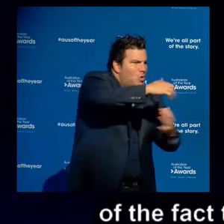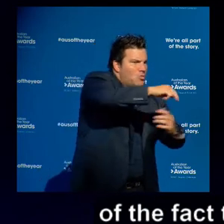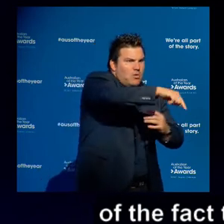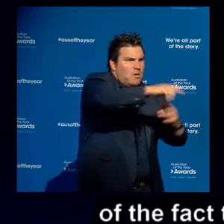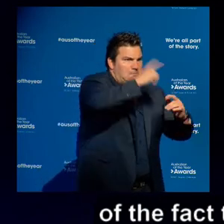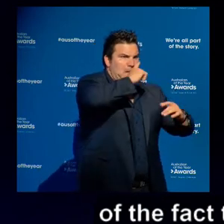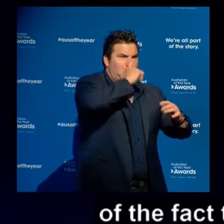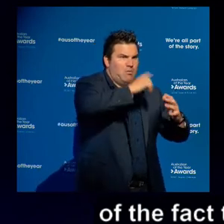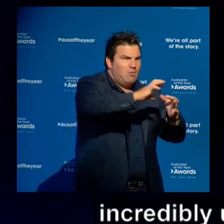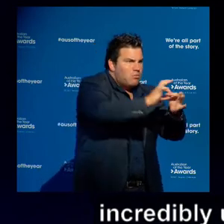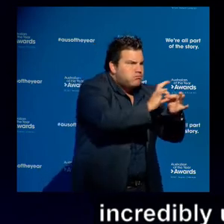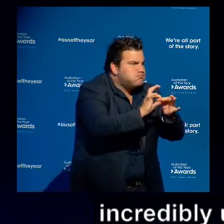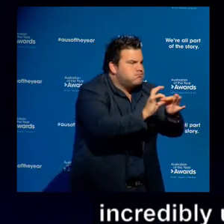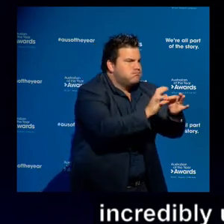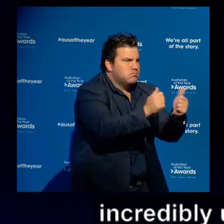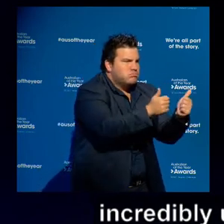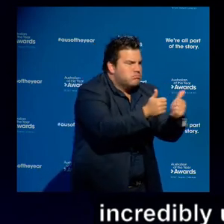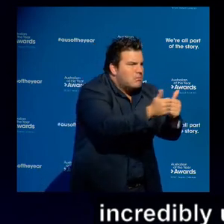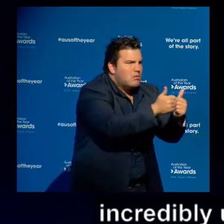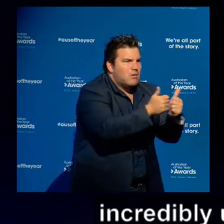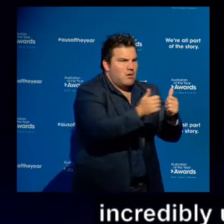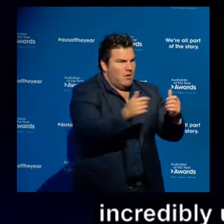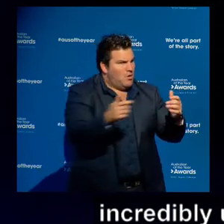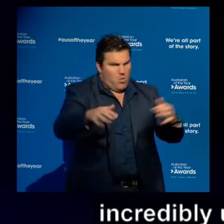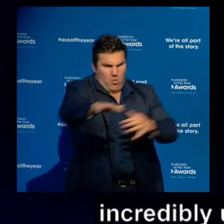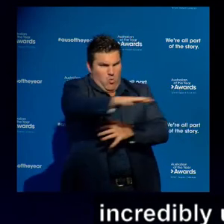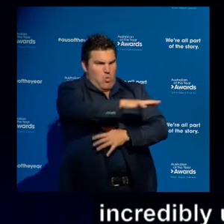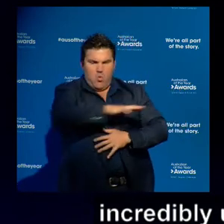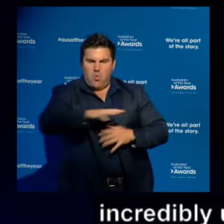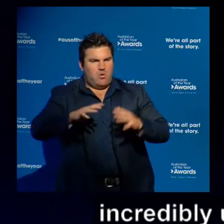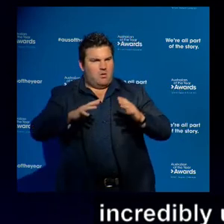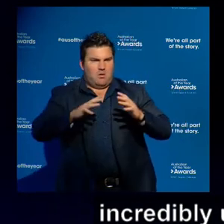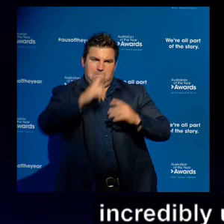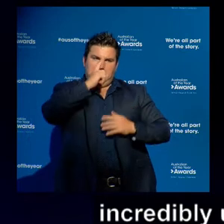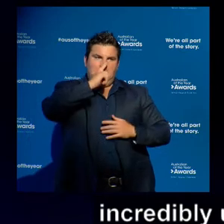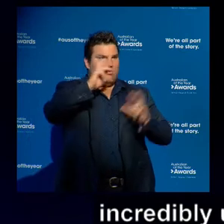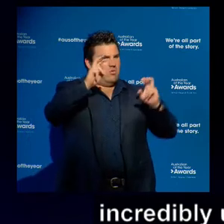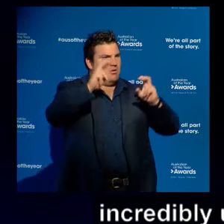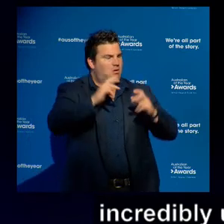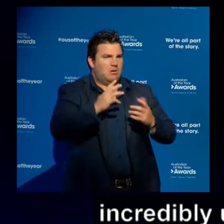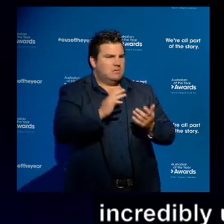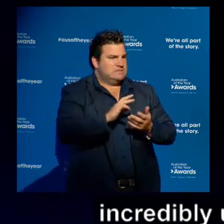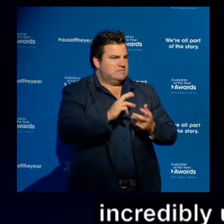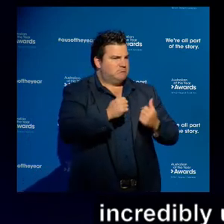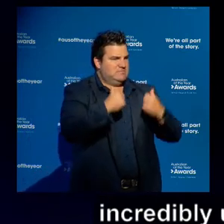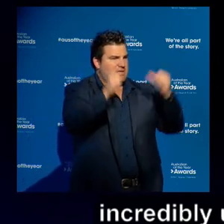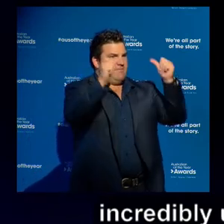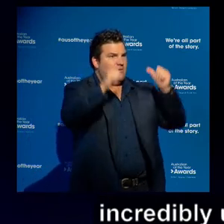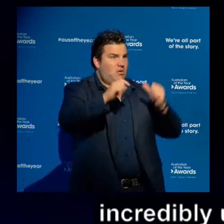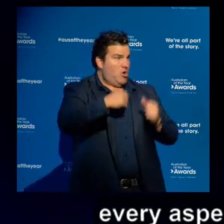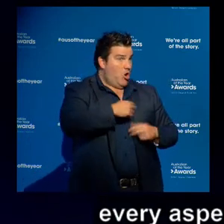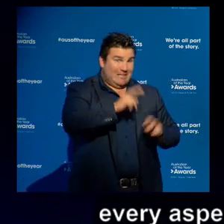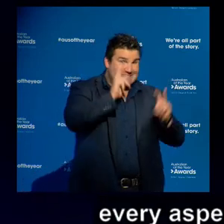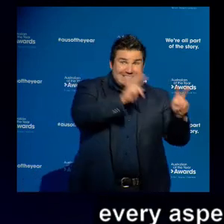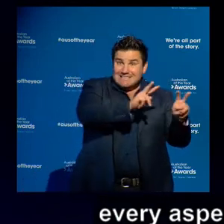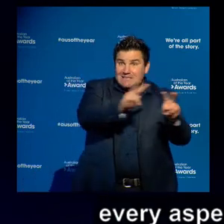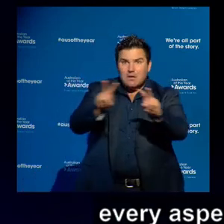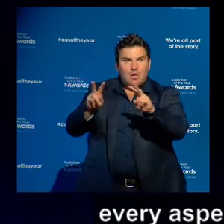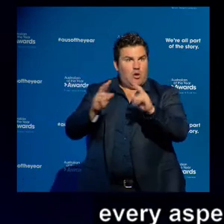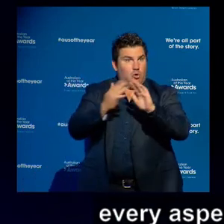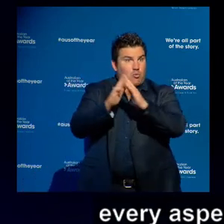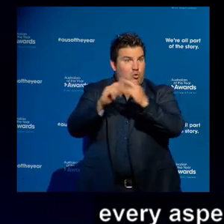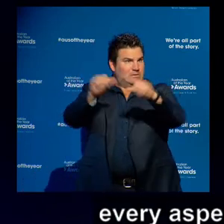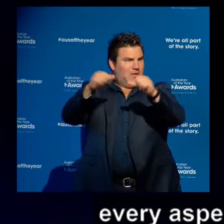and it has been a collective success story. Any success I've had has been just a collection of the